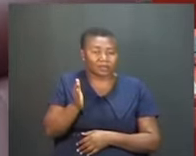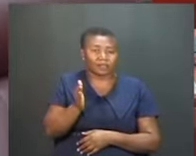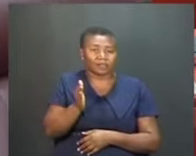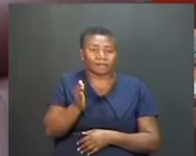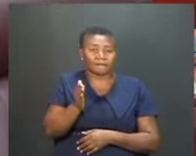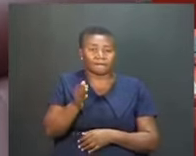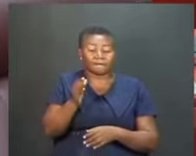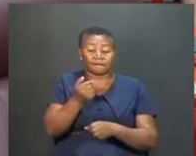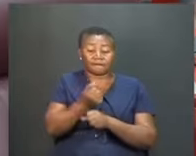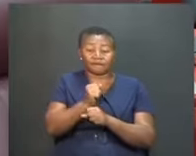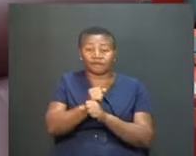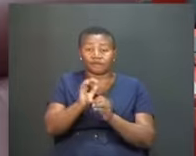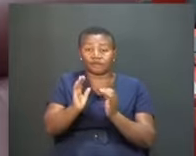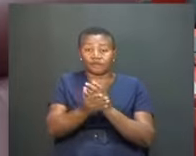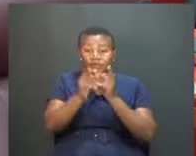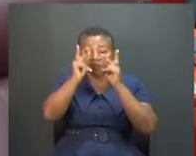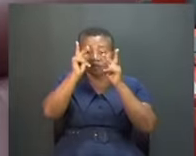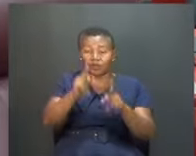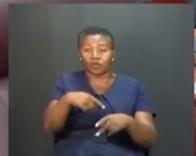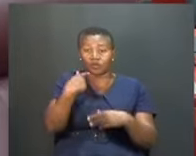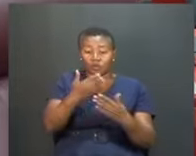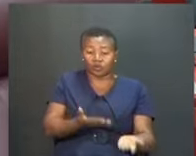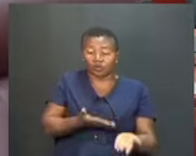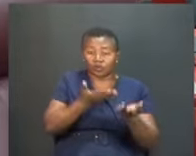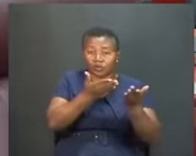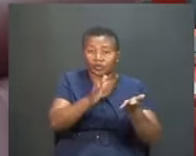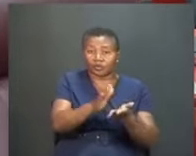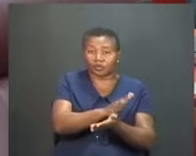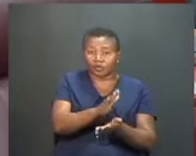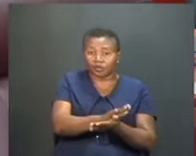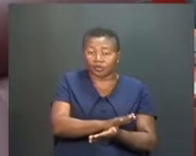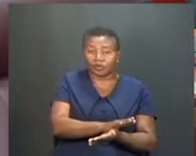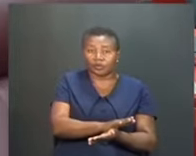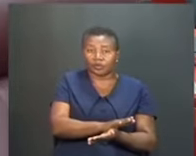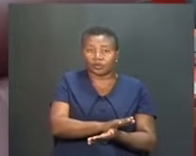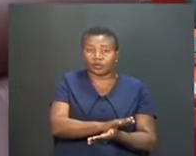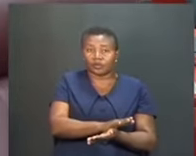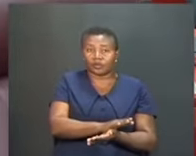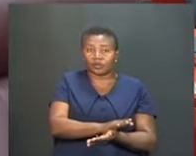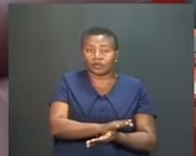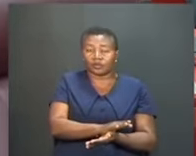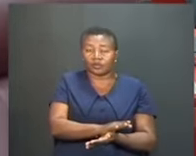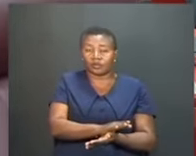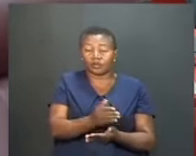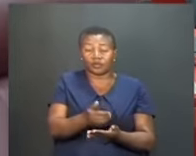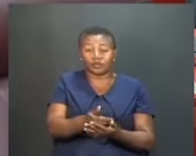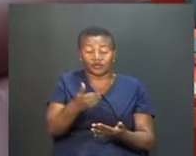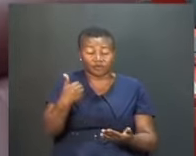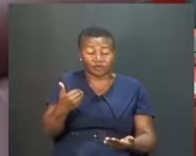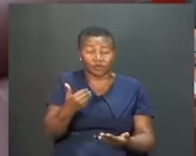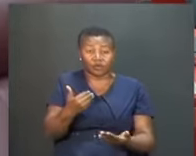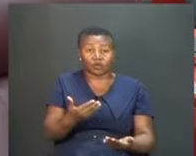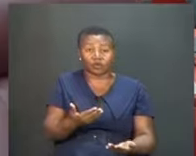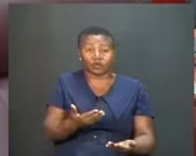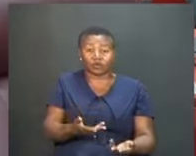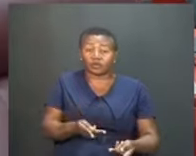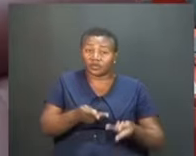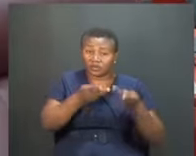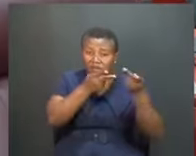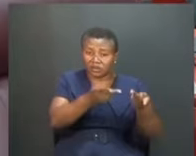be made by the person presenting the paper where requested by the House or a member upon the presentation. As we I